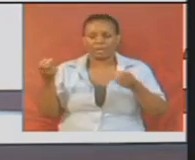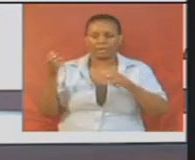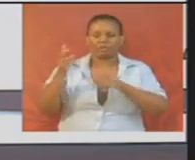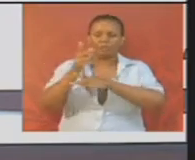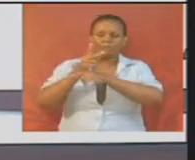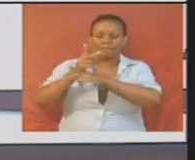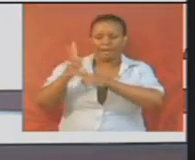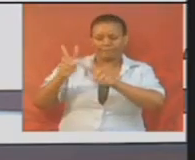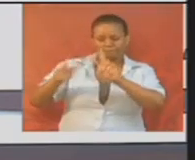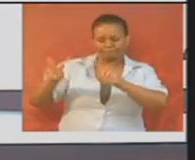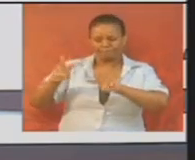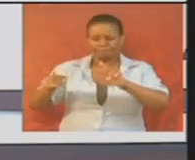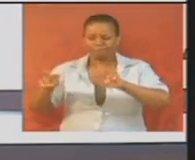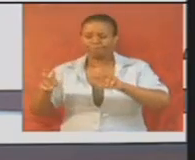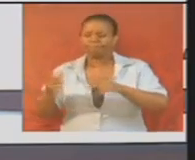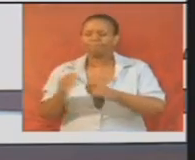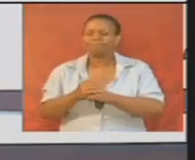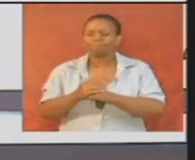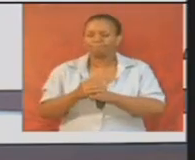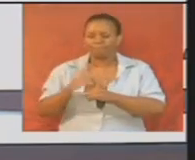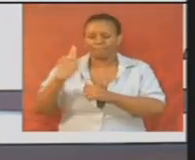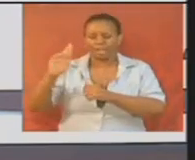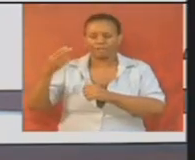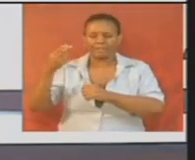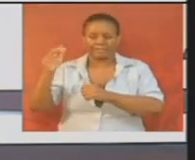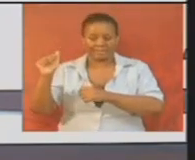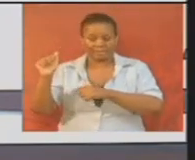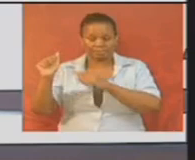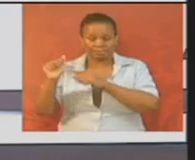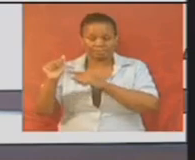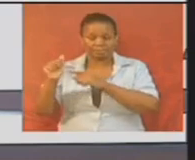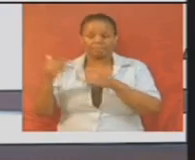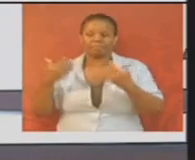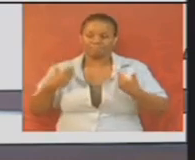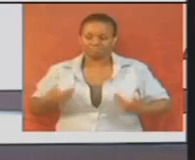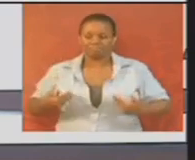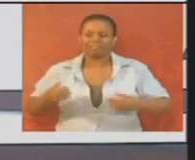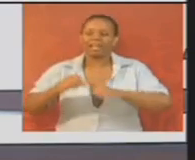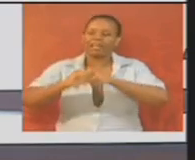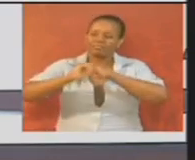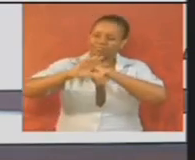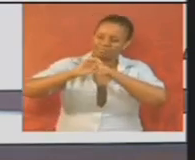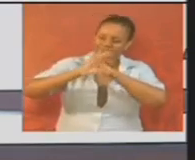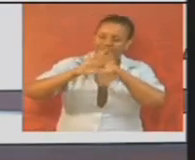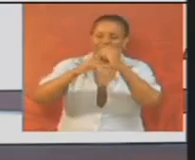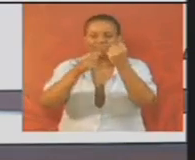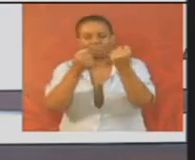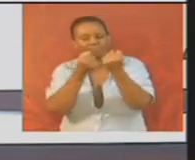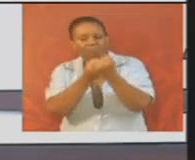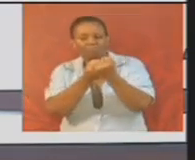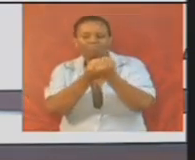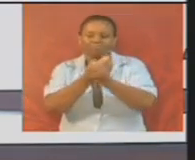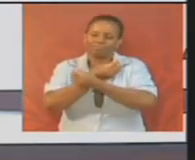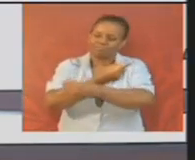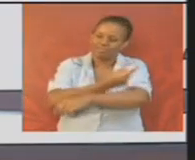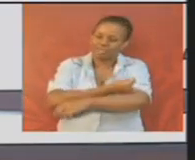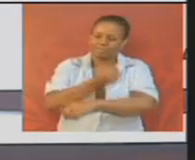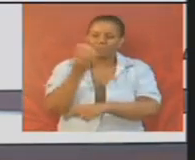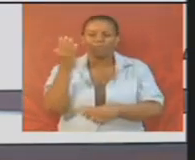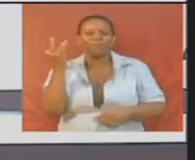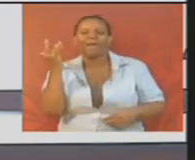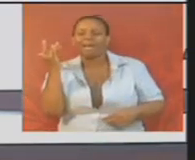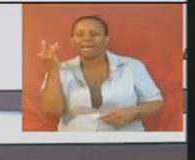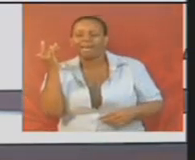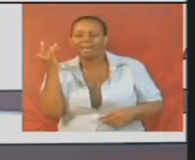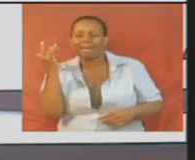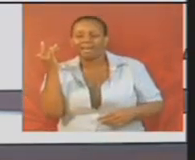for vaccination, and I'll tell you why. Firstly, vaccination is effective. If